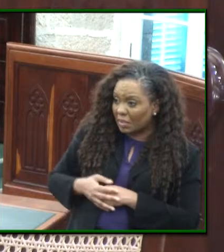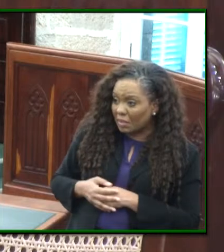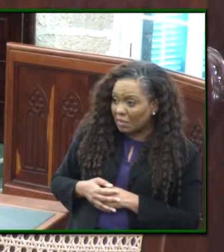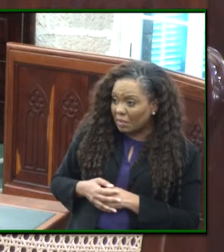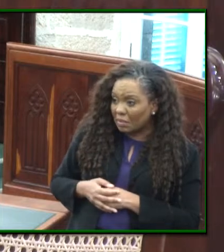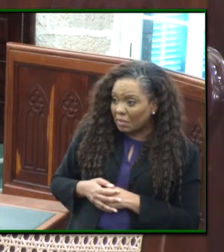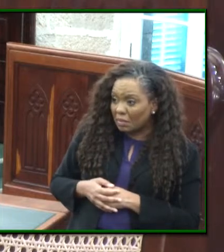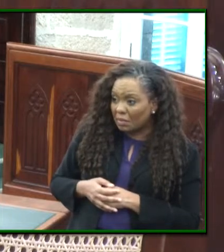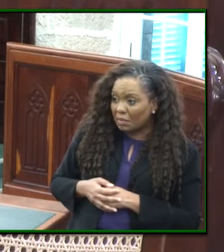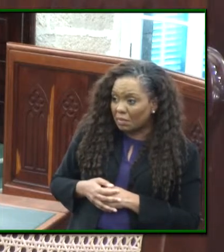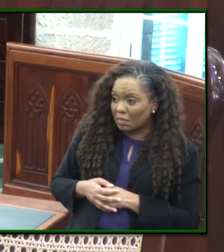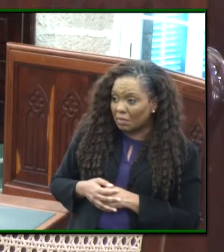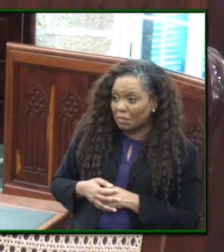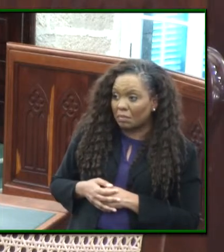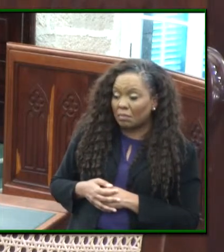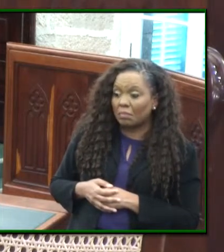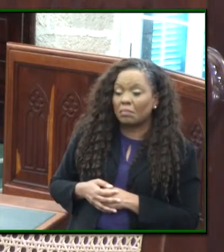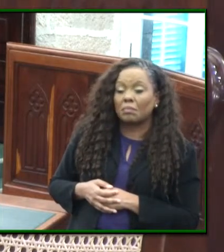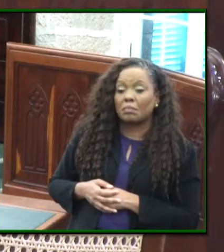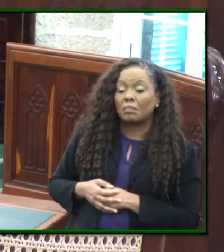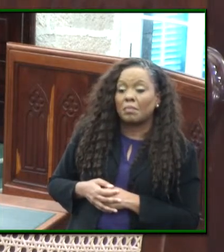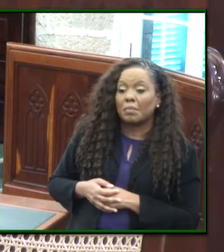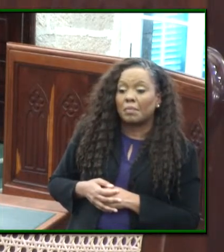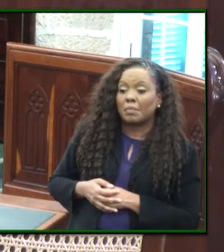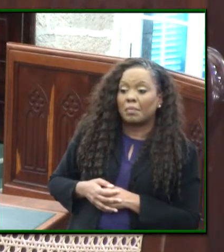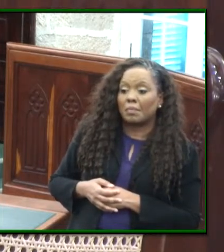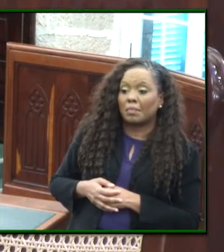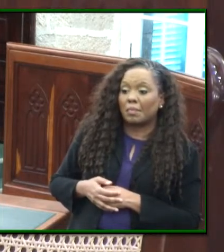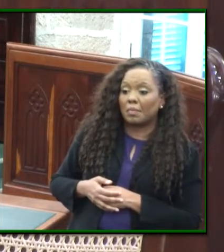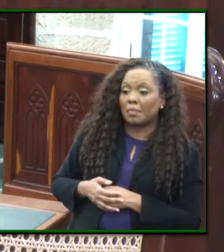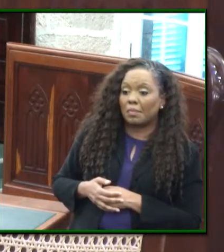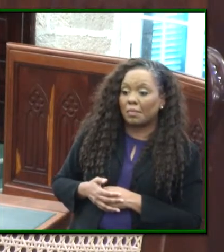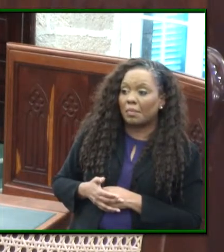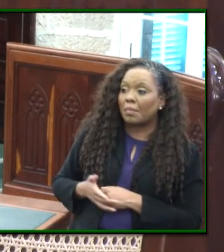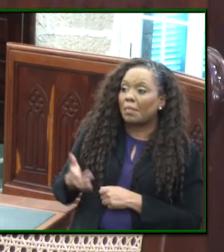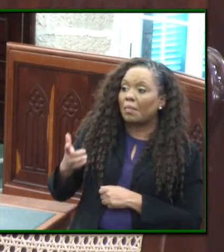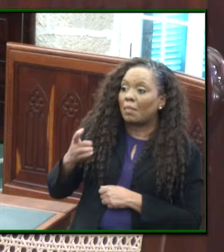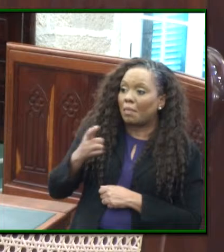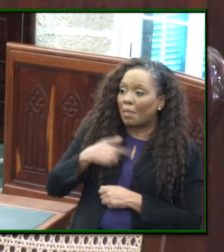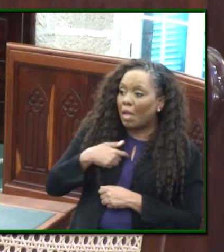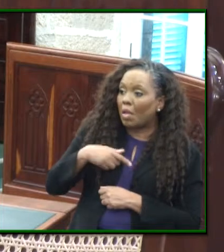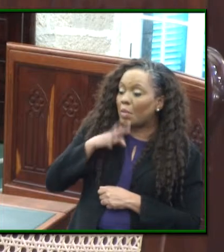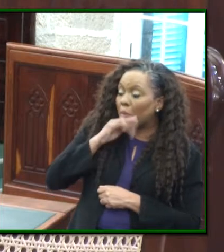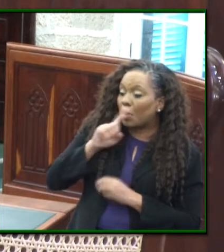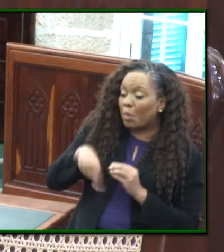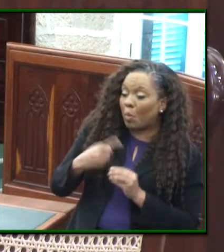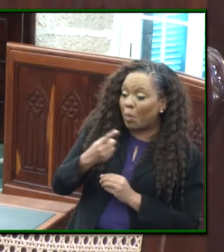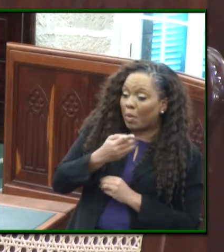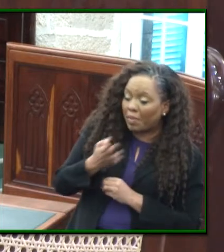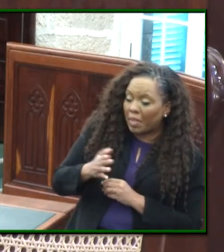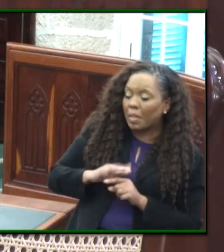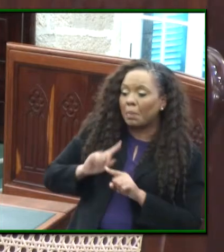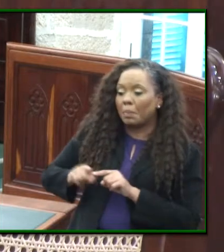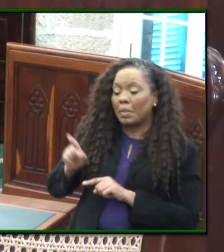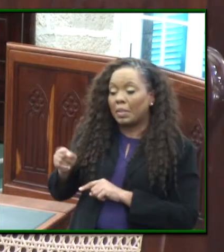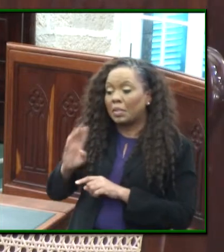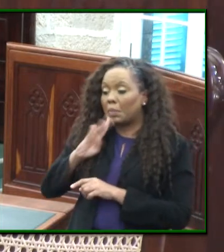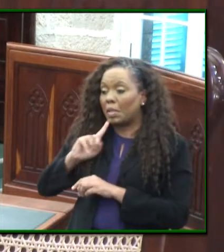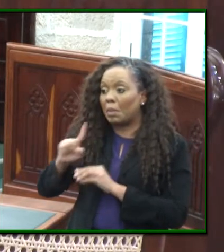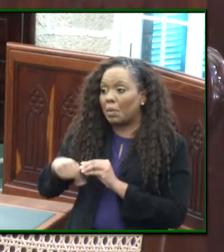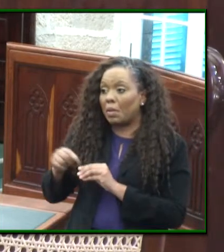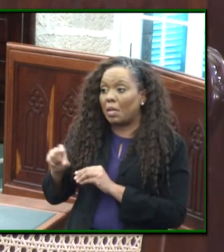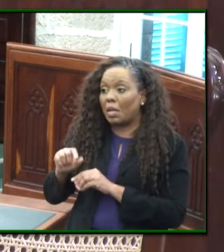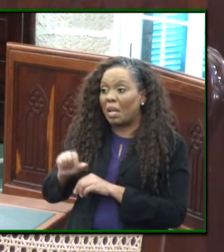he's clarified, the honourable member has clarified that I was speaking of one scheme and he was speaking of another. Permit me, therefore, in